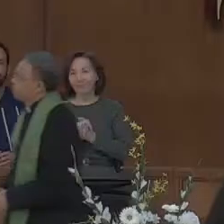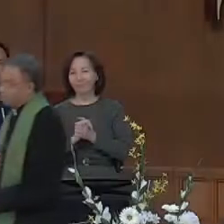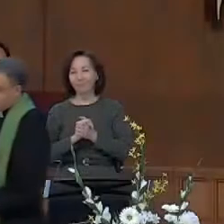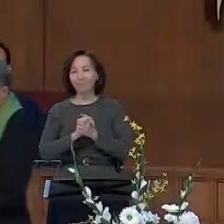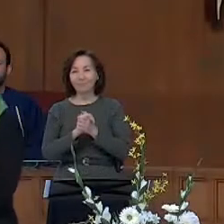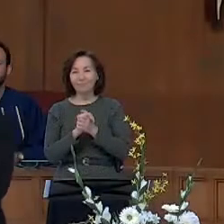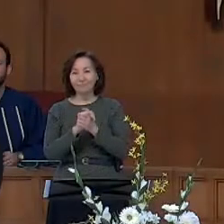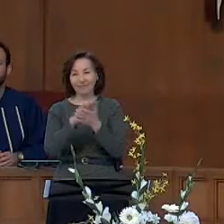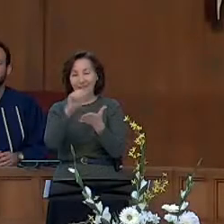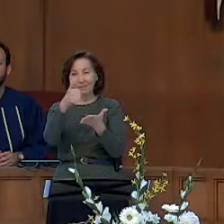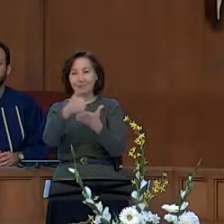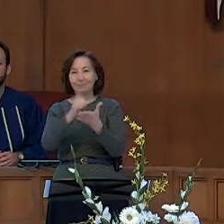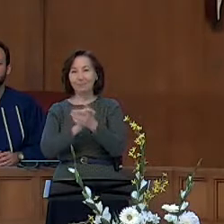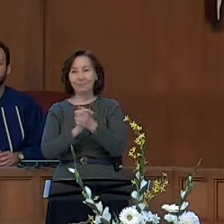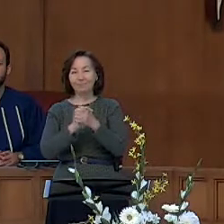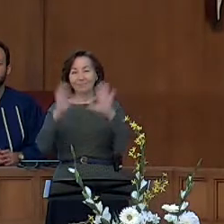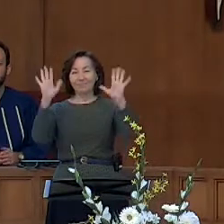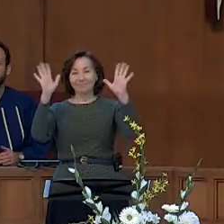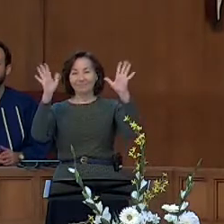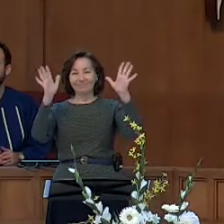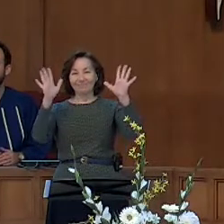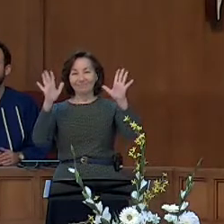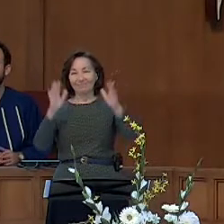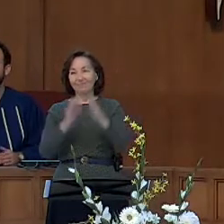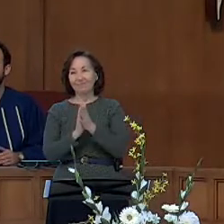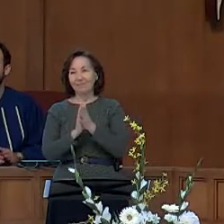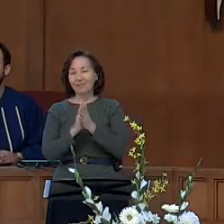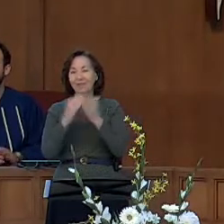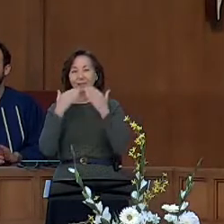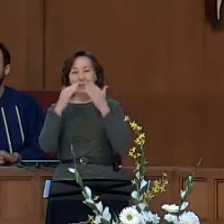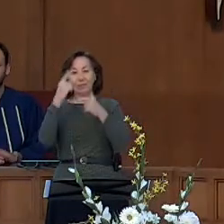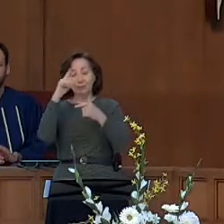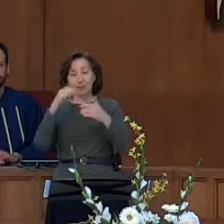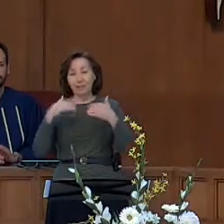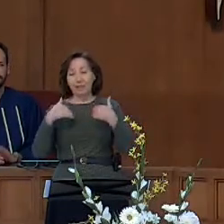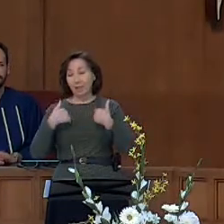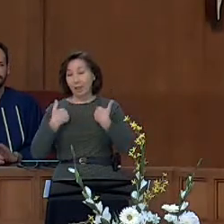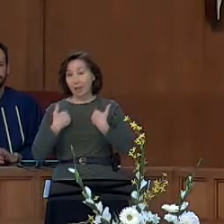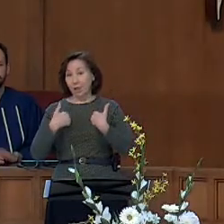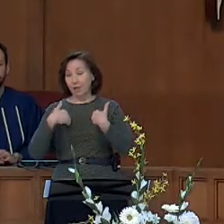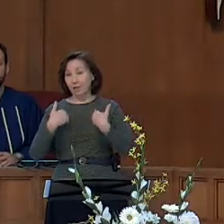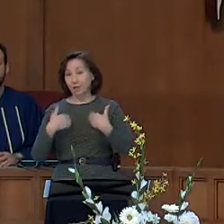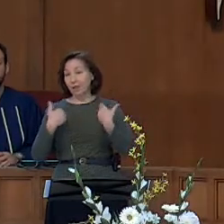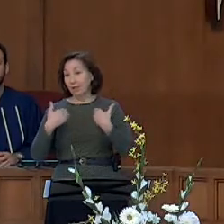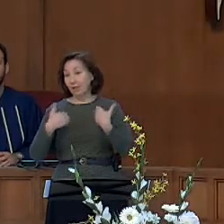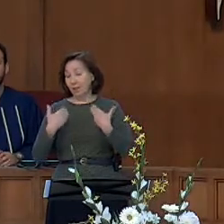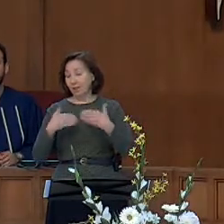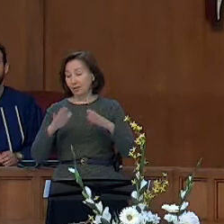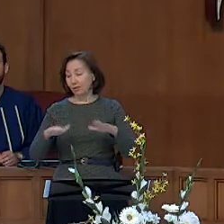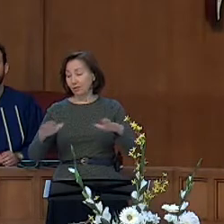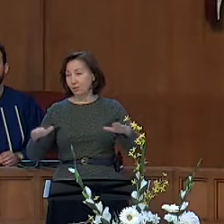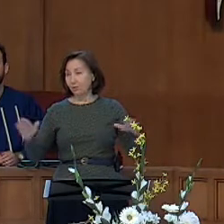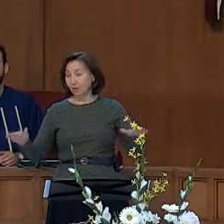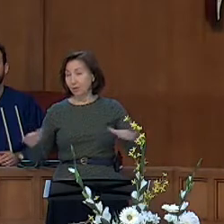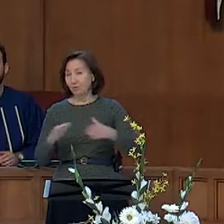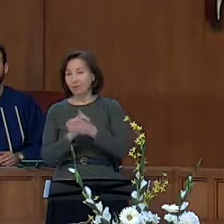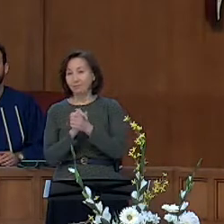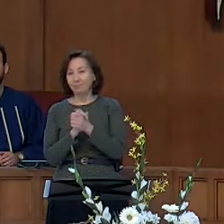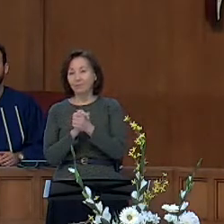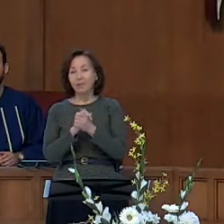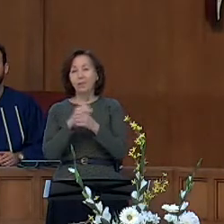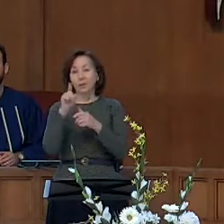Amen. Amen. Give her a hand. I appreciate our young children participating on a Wednesday night. Of course, you can come and